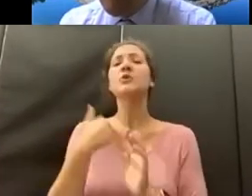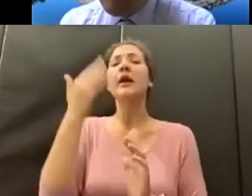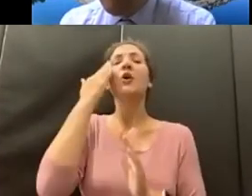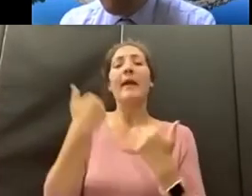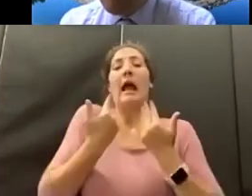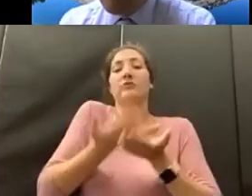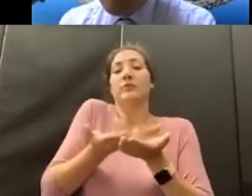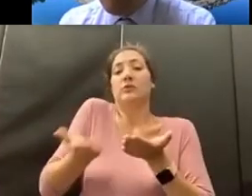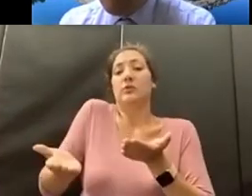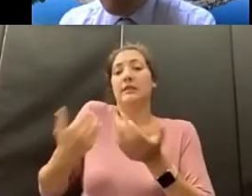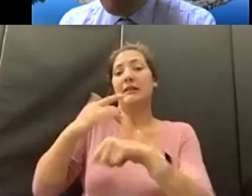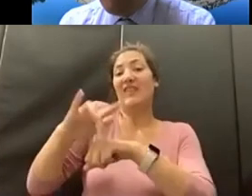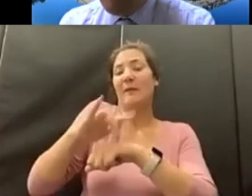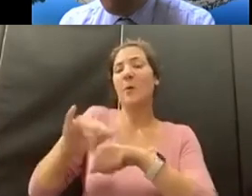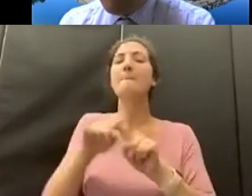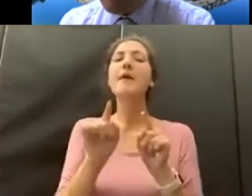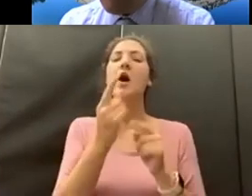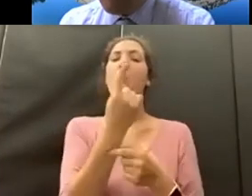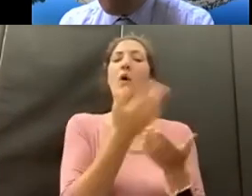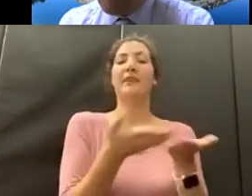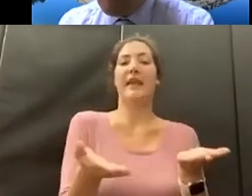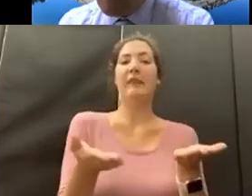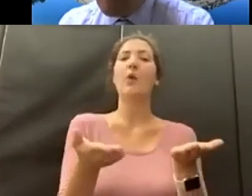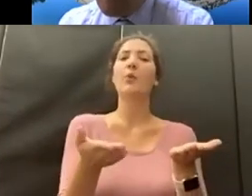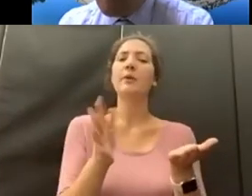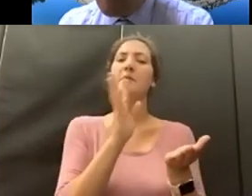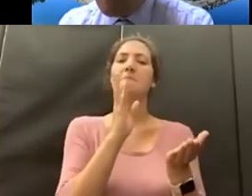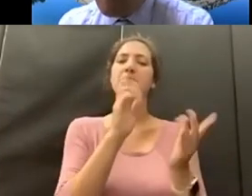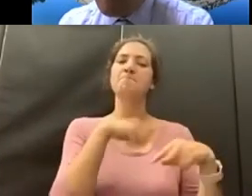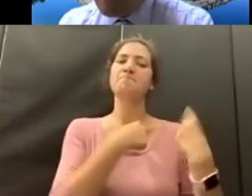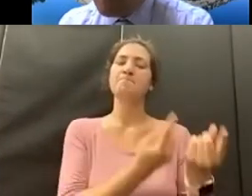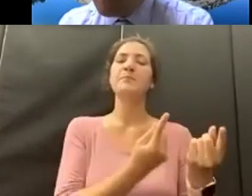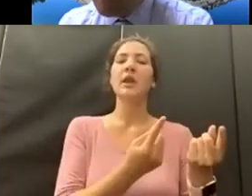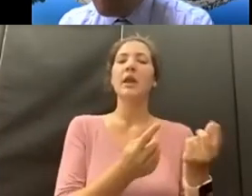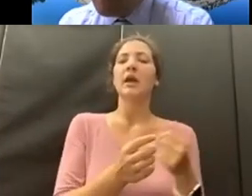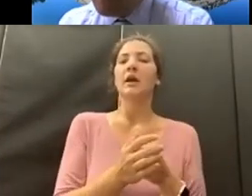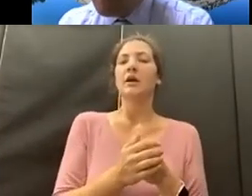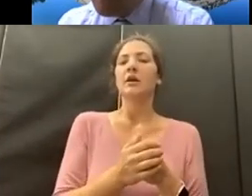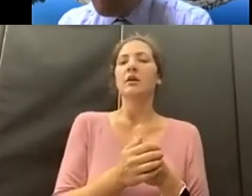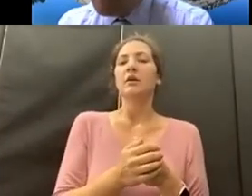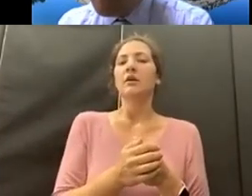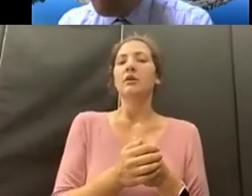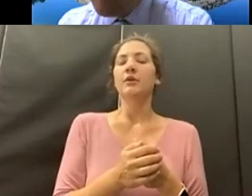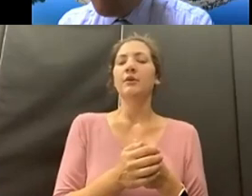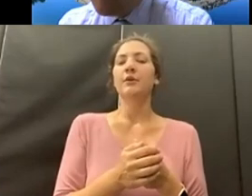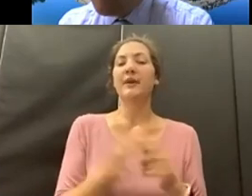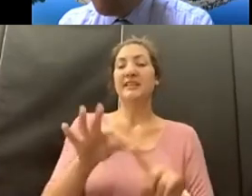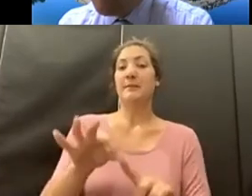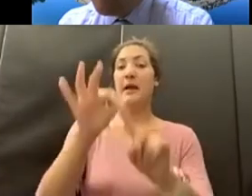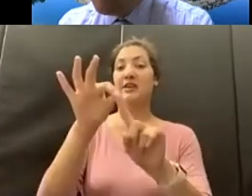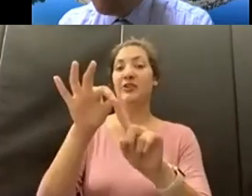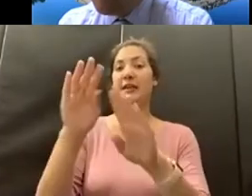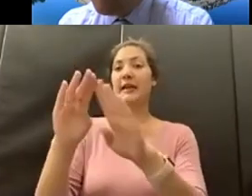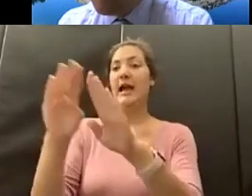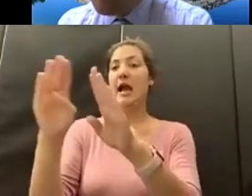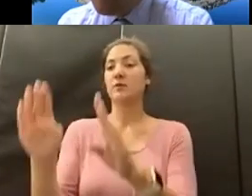resources. But one of the things that we continually talk about, especially when we're talking about housing and food insecurity,